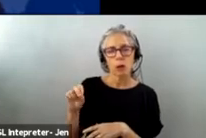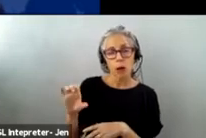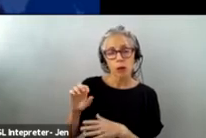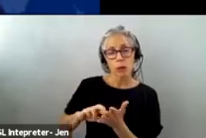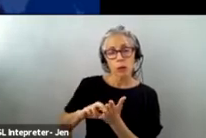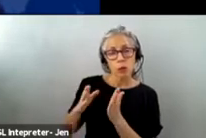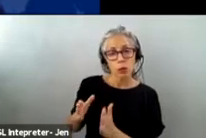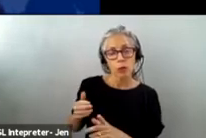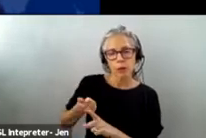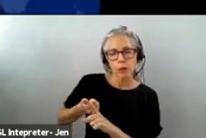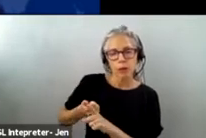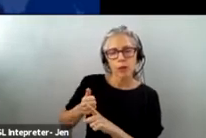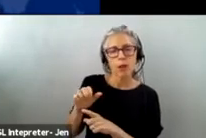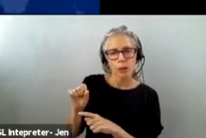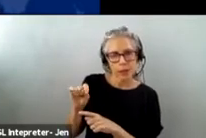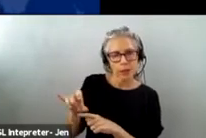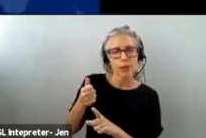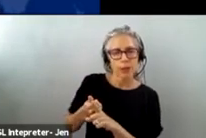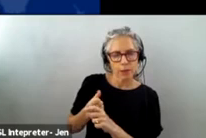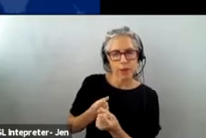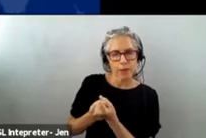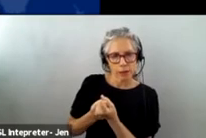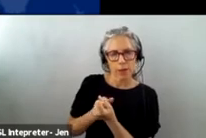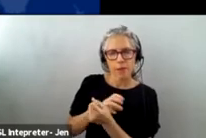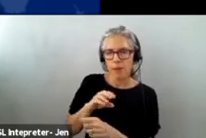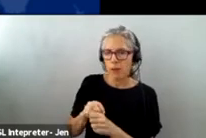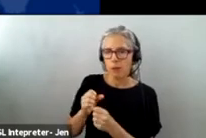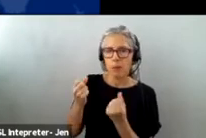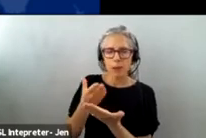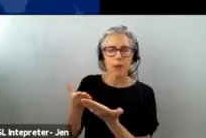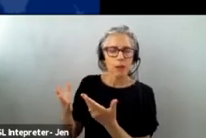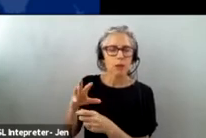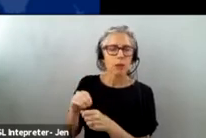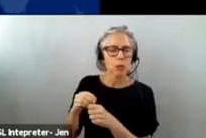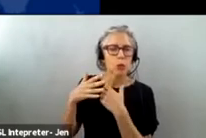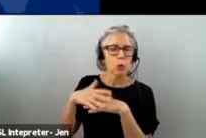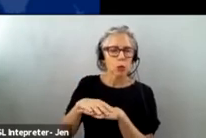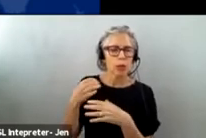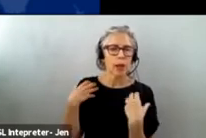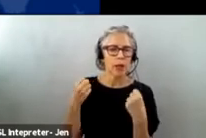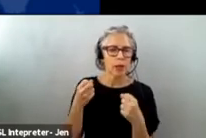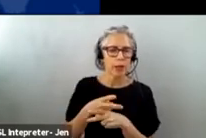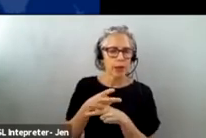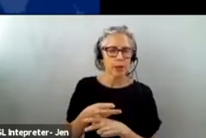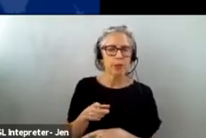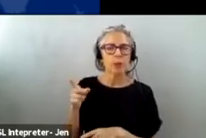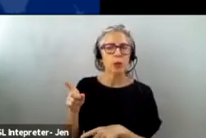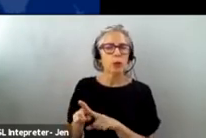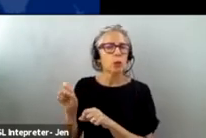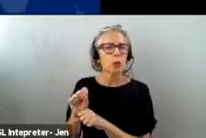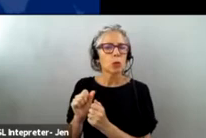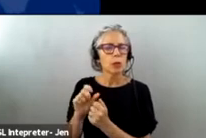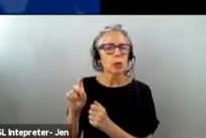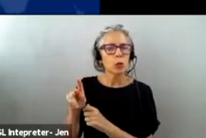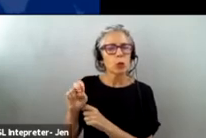an autistic self-advocate and has been involved in a number of initiatives regarding autism inclusion in healthcare. She also works with the Duke